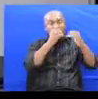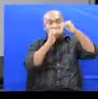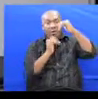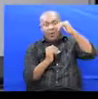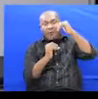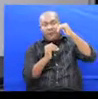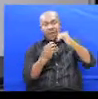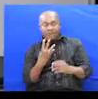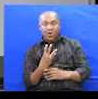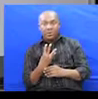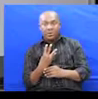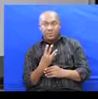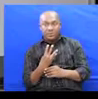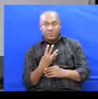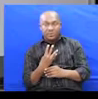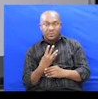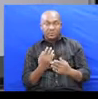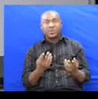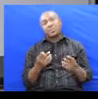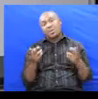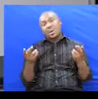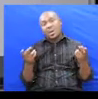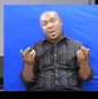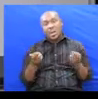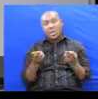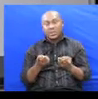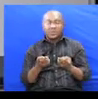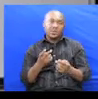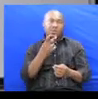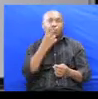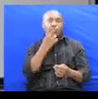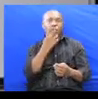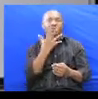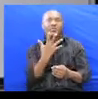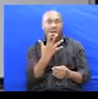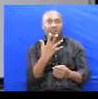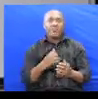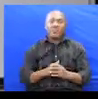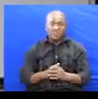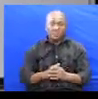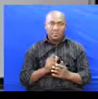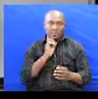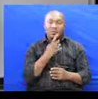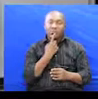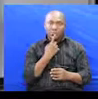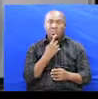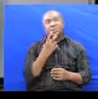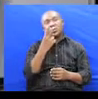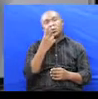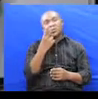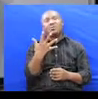answer? 100 divided by 4, the answer is 25. The answer is